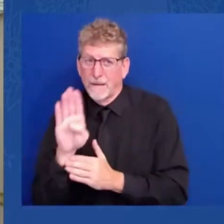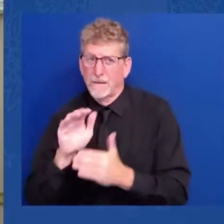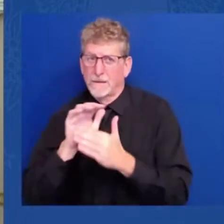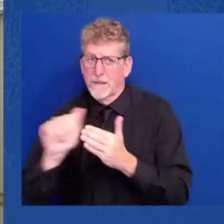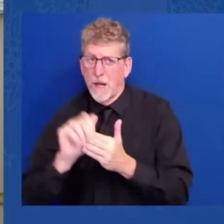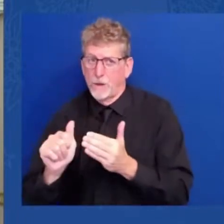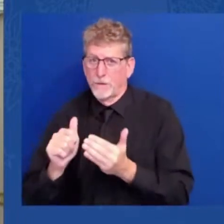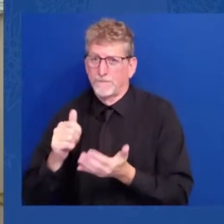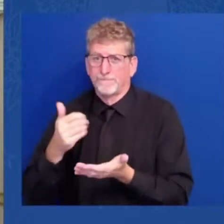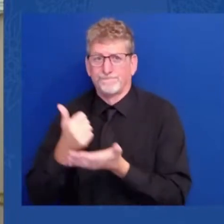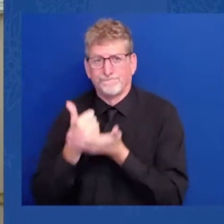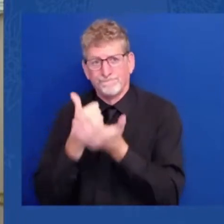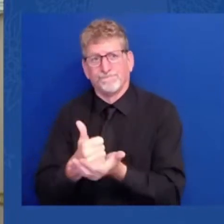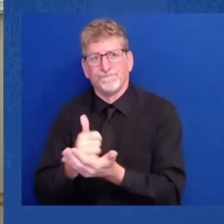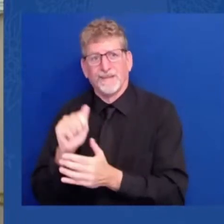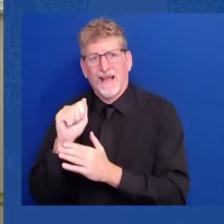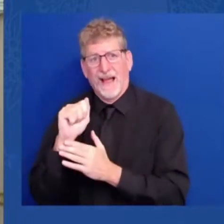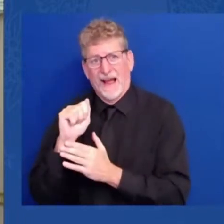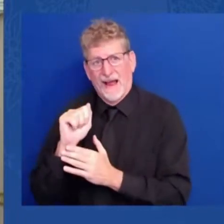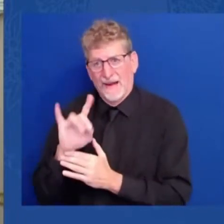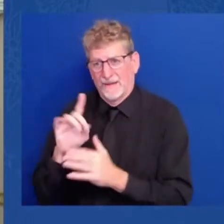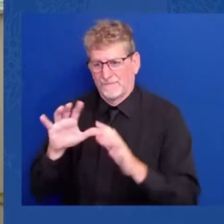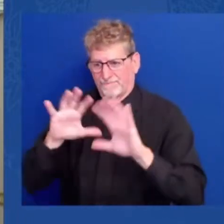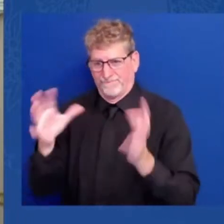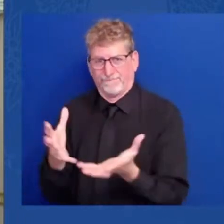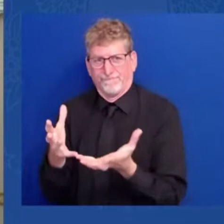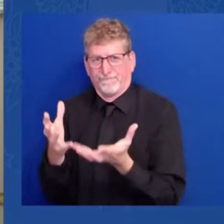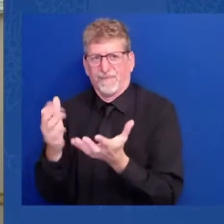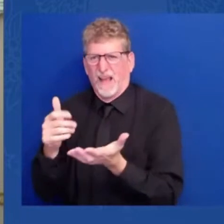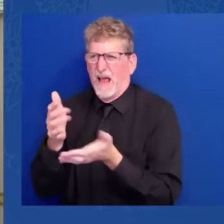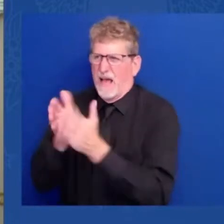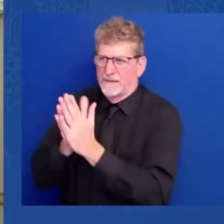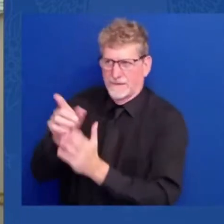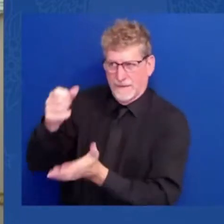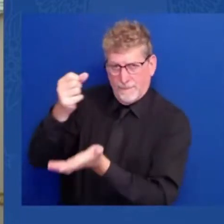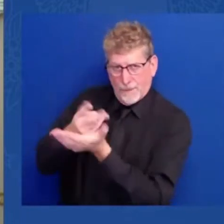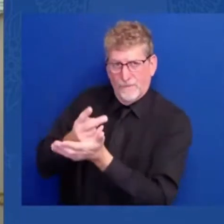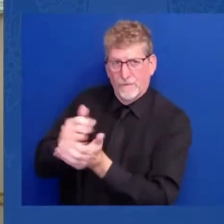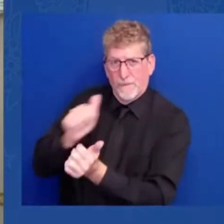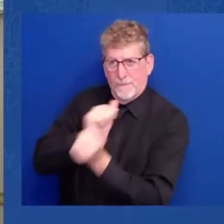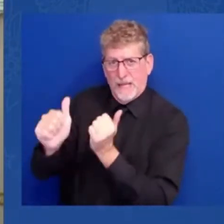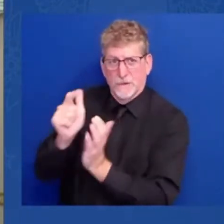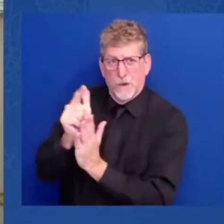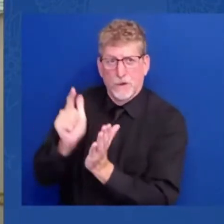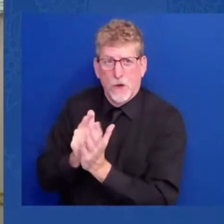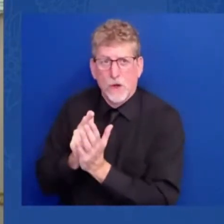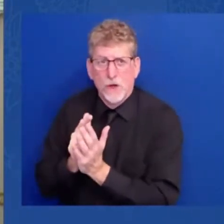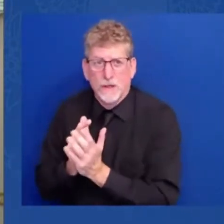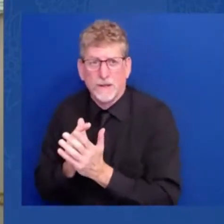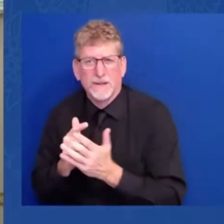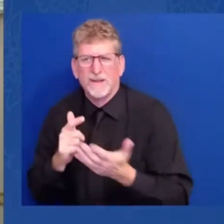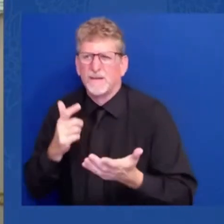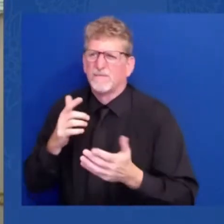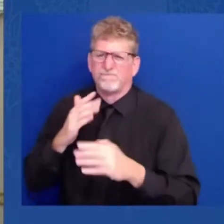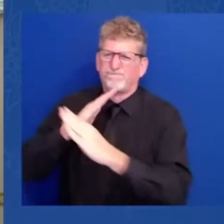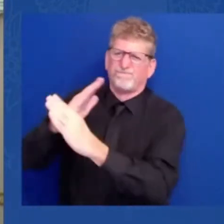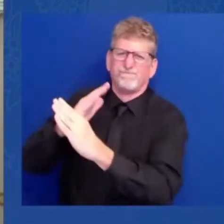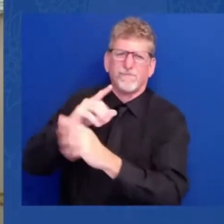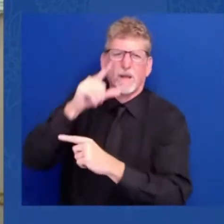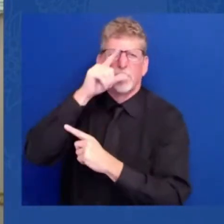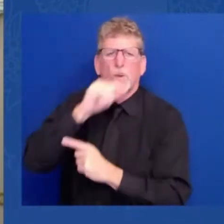physical courage that they are not about to just let Putin take what he wants. That's clear. They'll defend their